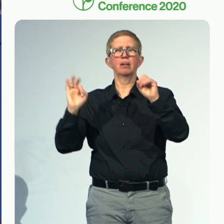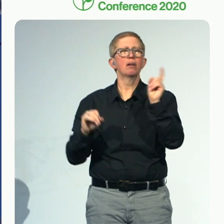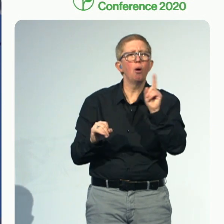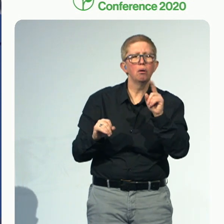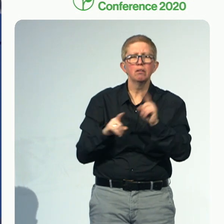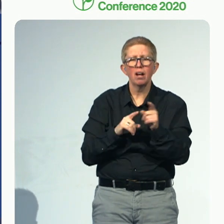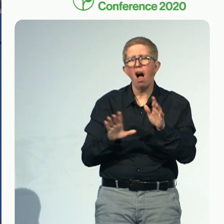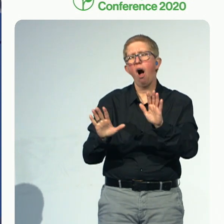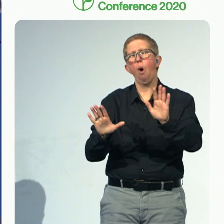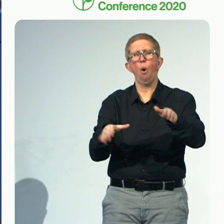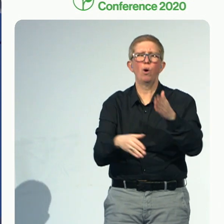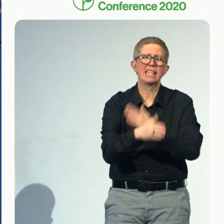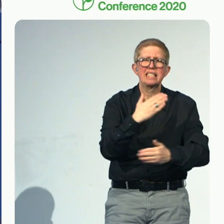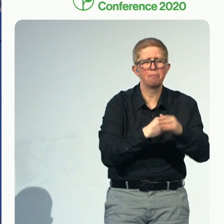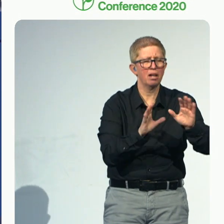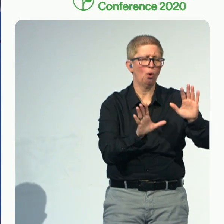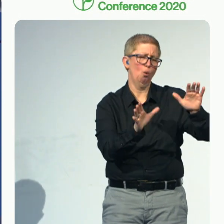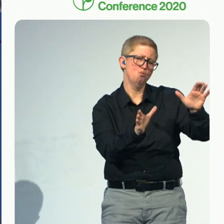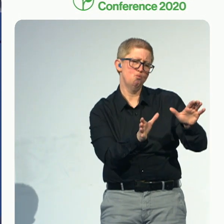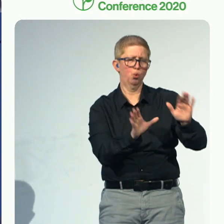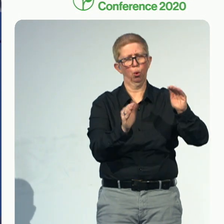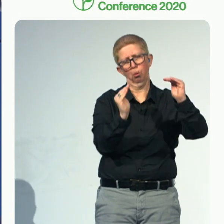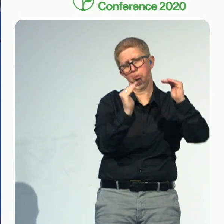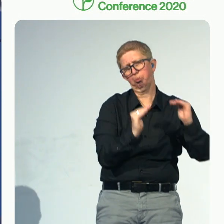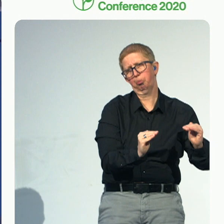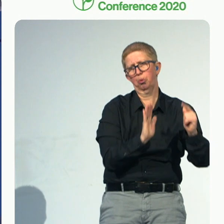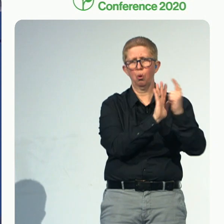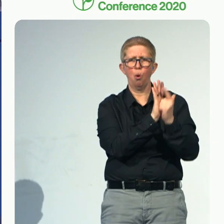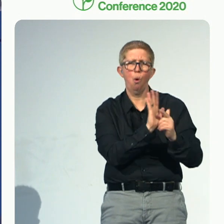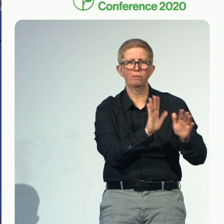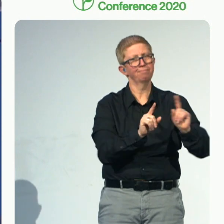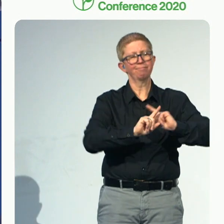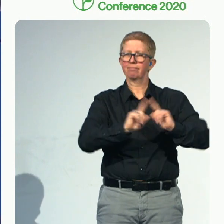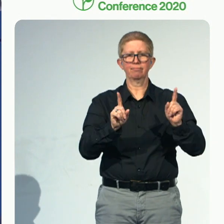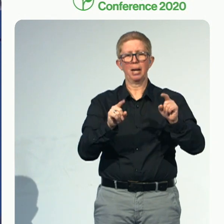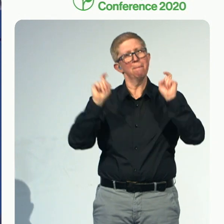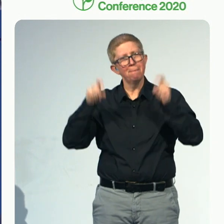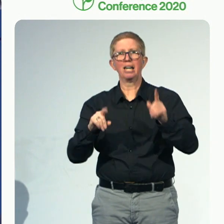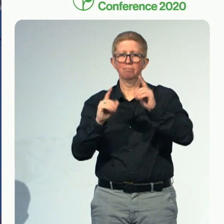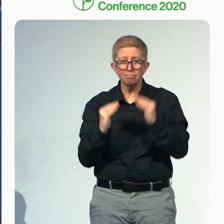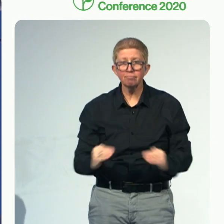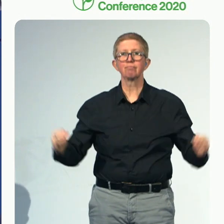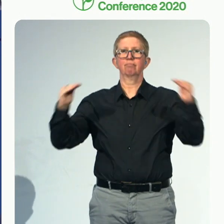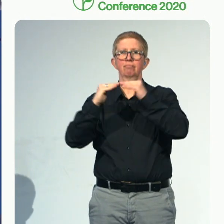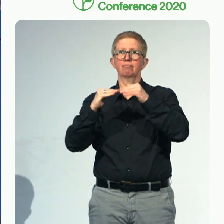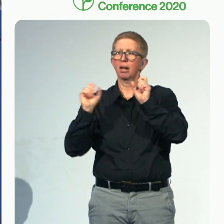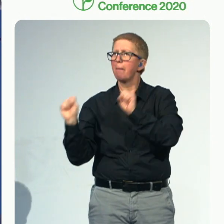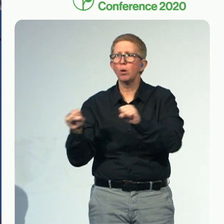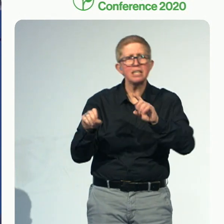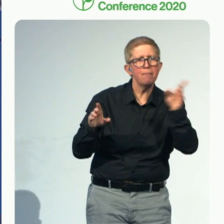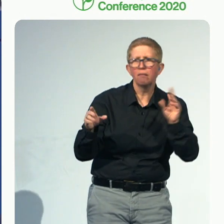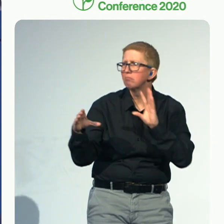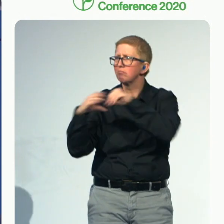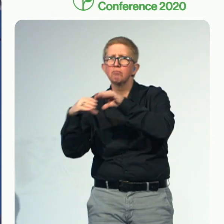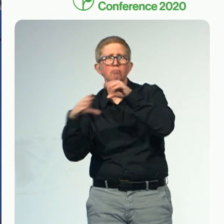for all. And we also agree that these goals and others, like inclusion in the regular schools,